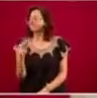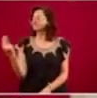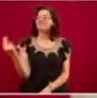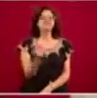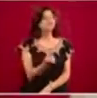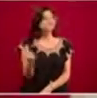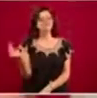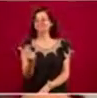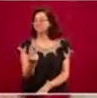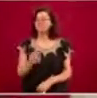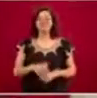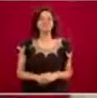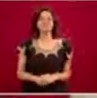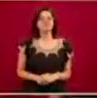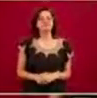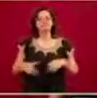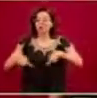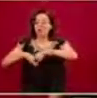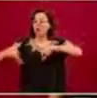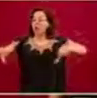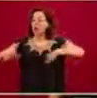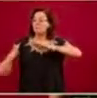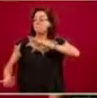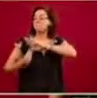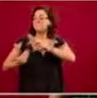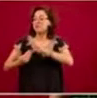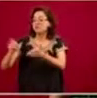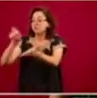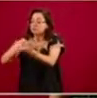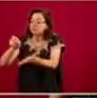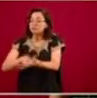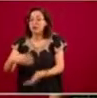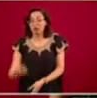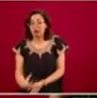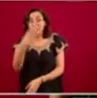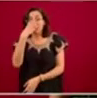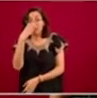example, the nurse who measures the